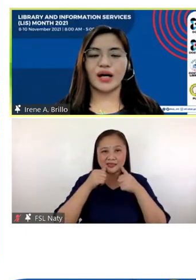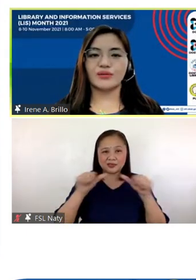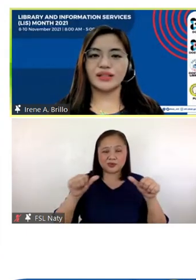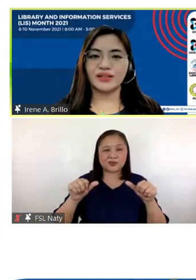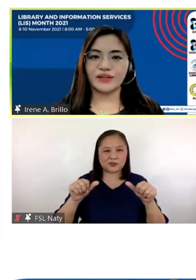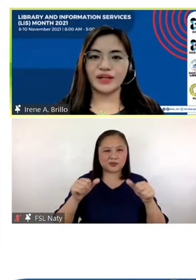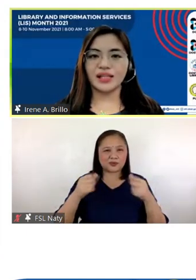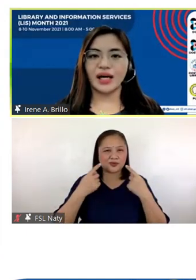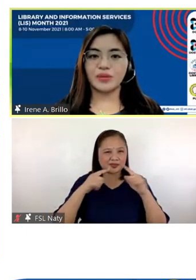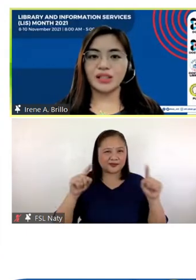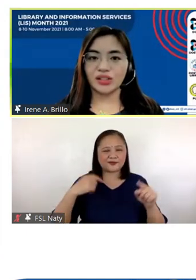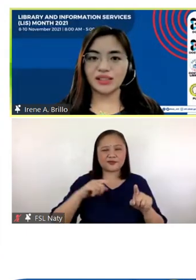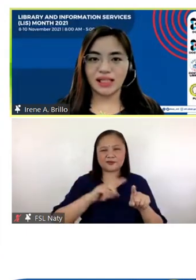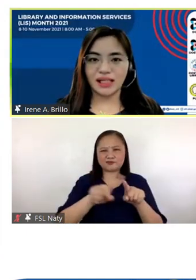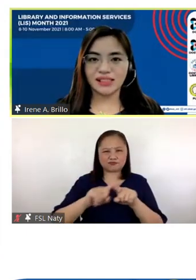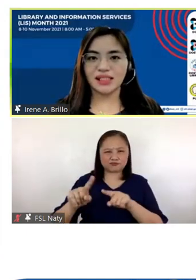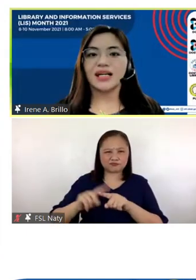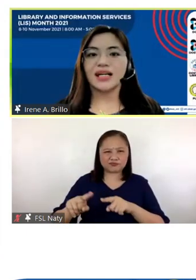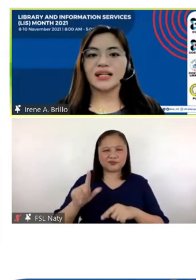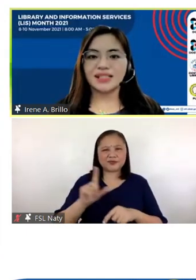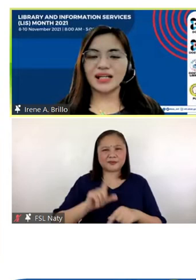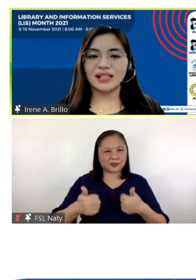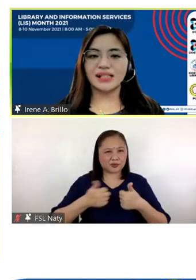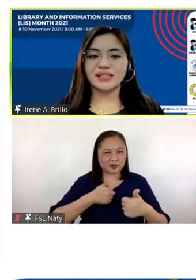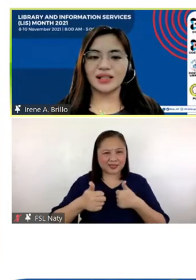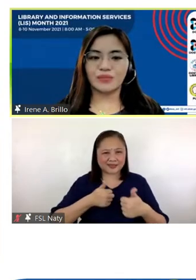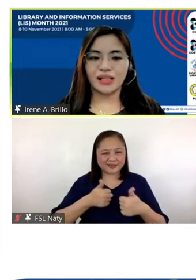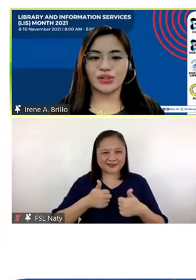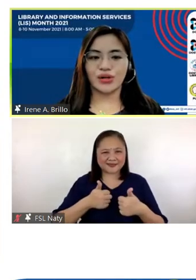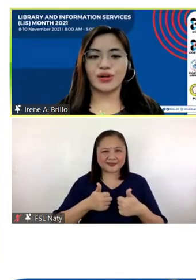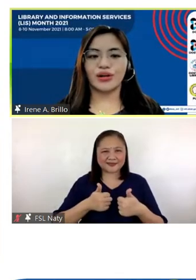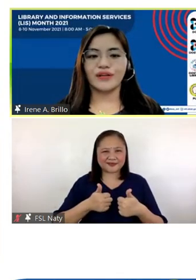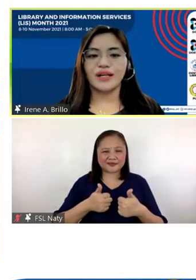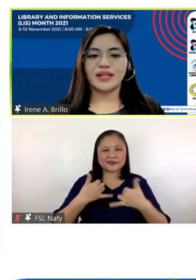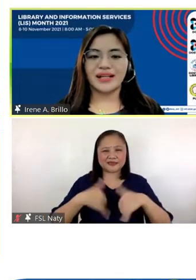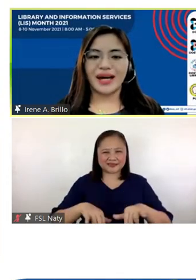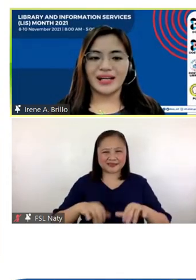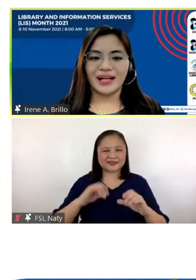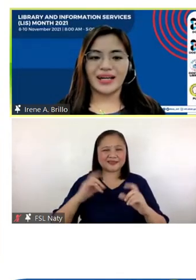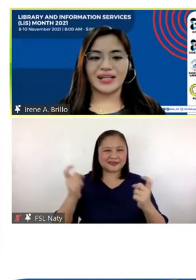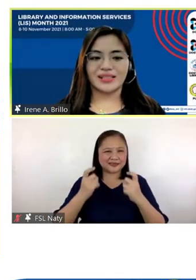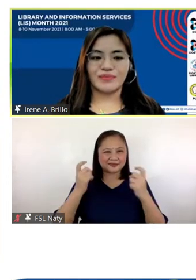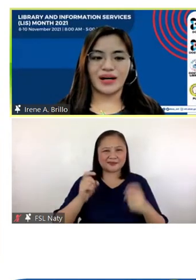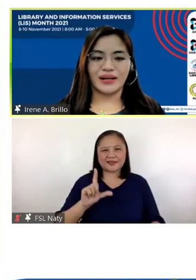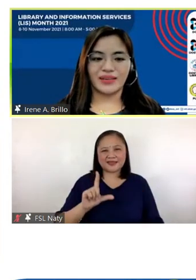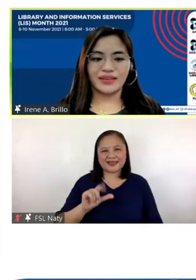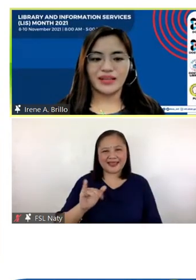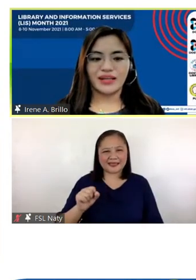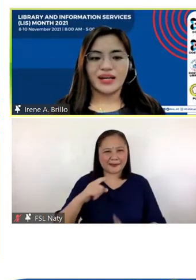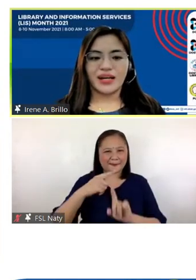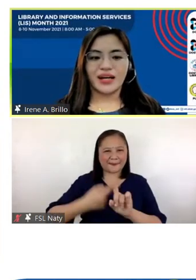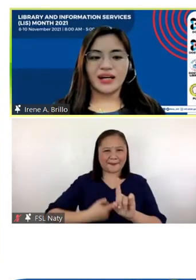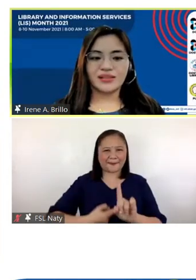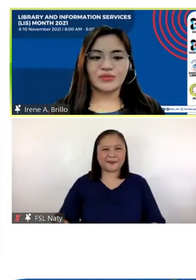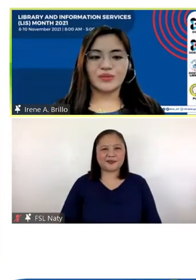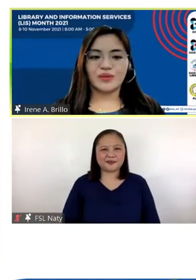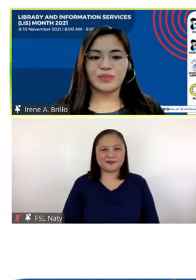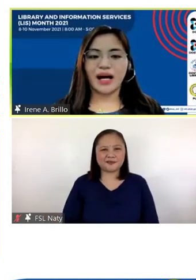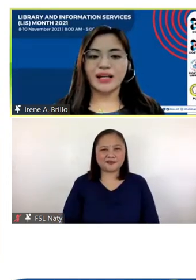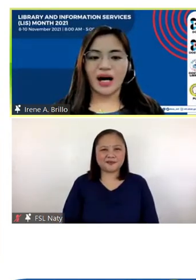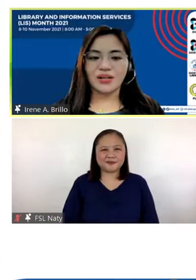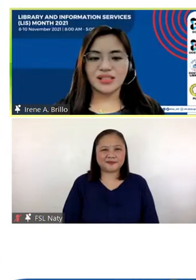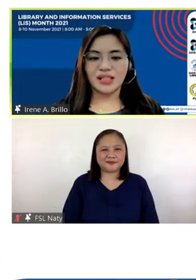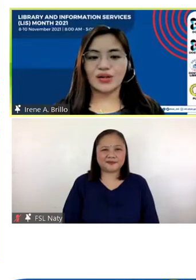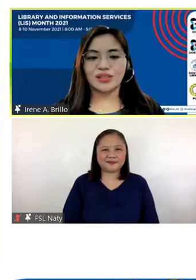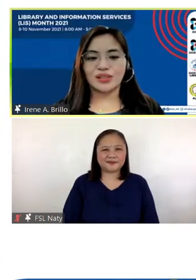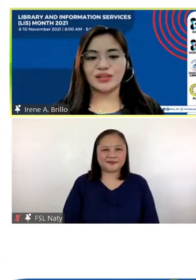winners of our different library contests still in celebration of the LIS month. And we will